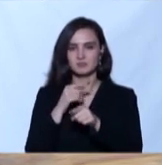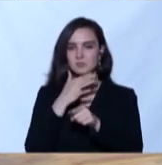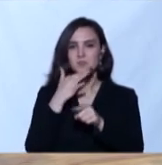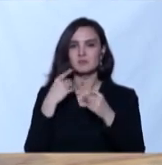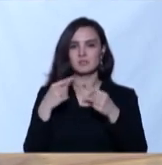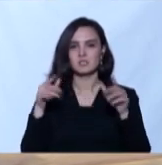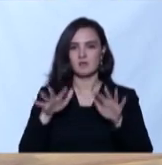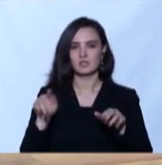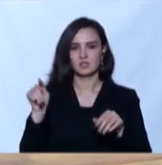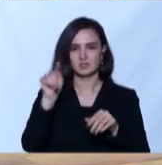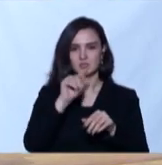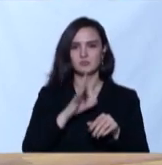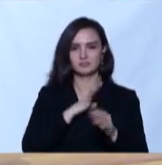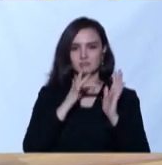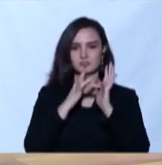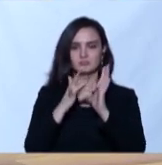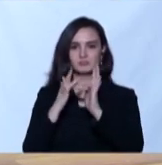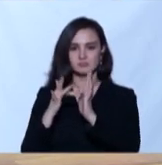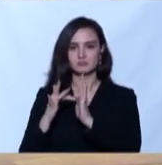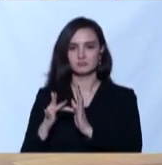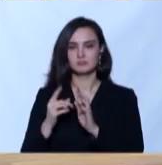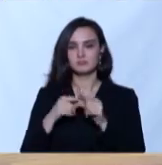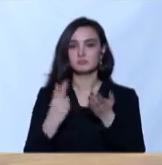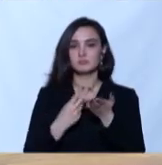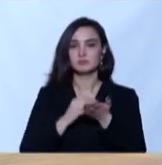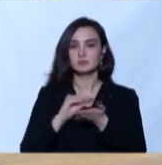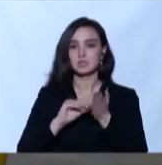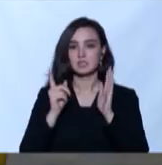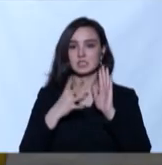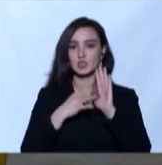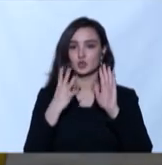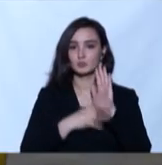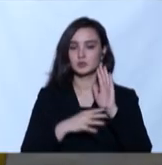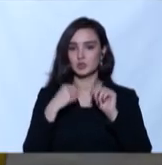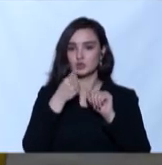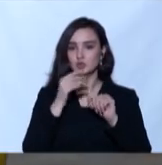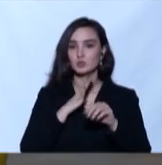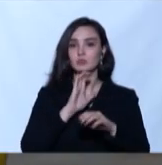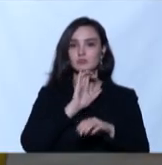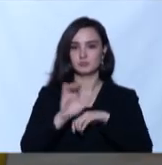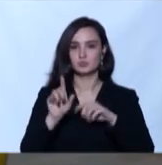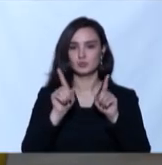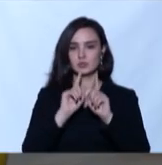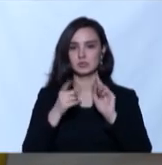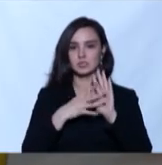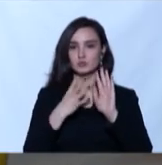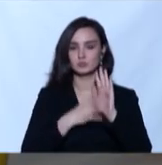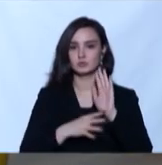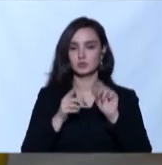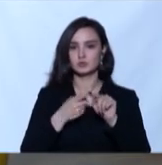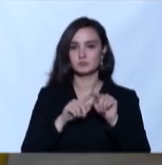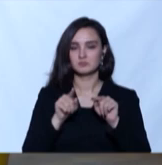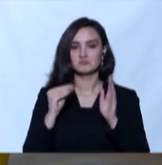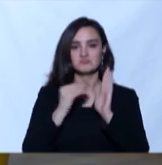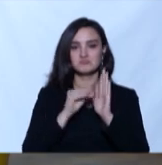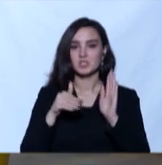other places where they journey along the way. Right. The book was written in 1900, or published in 1900, and there is no mention